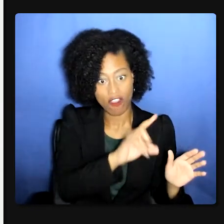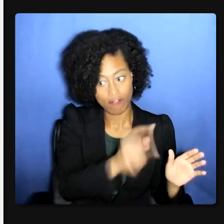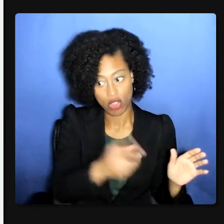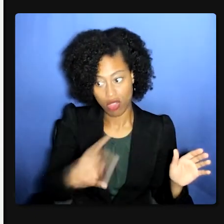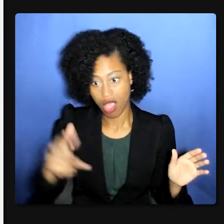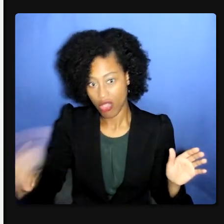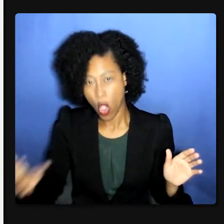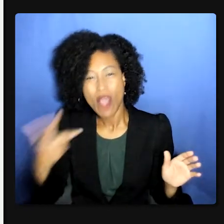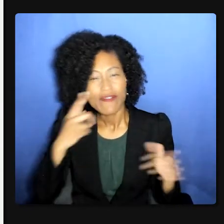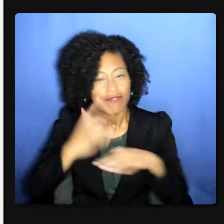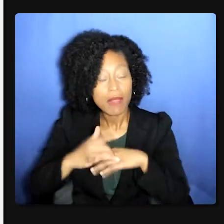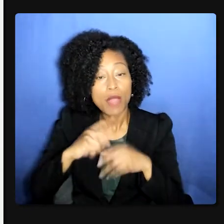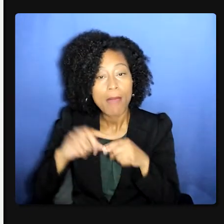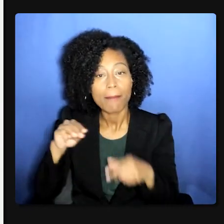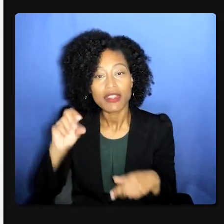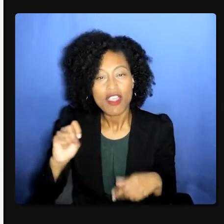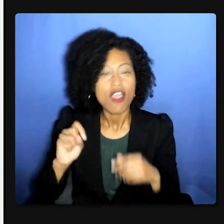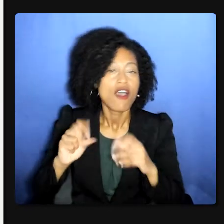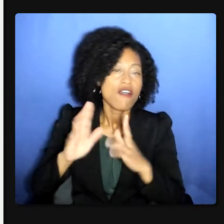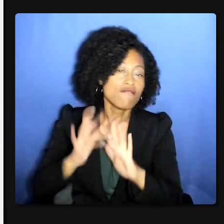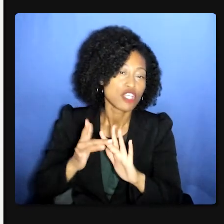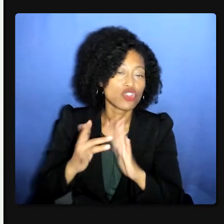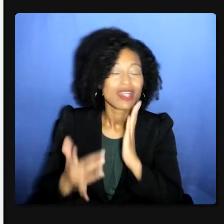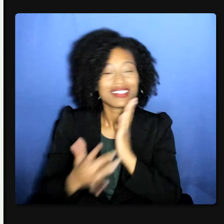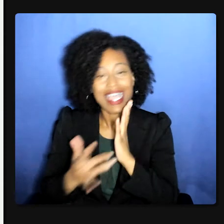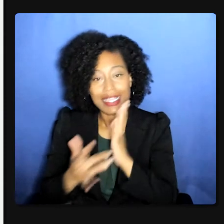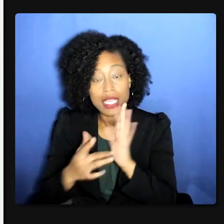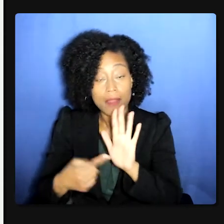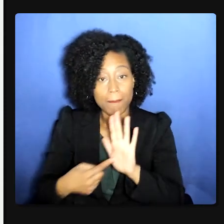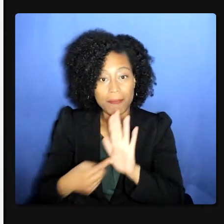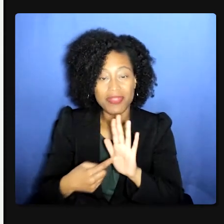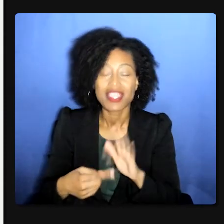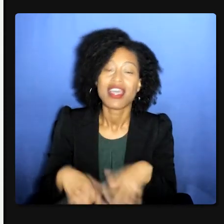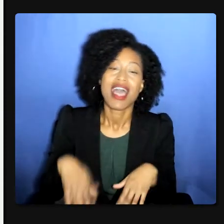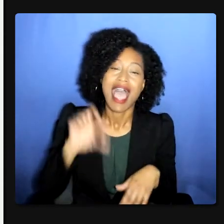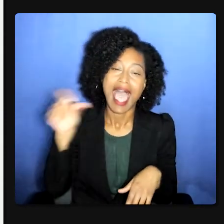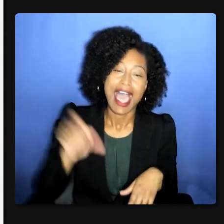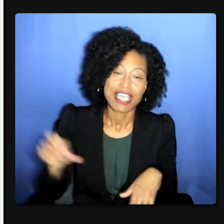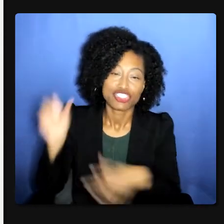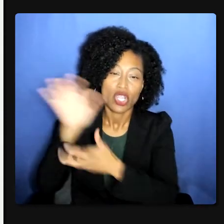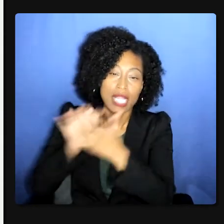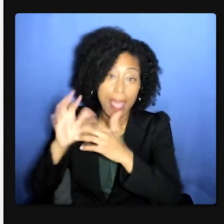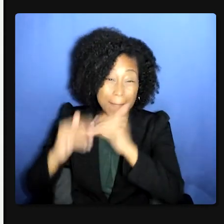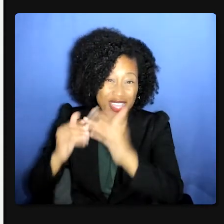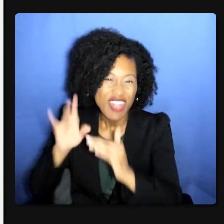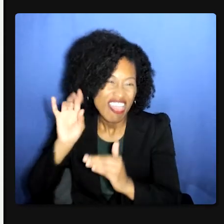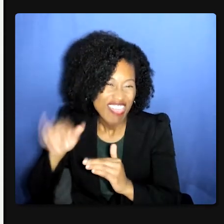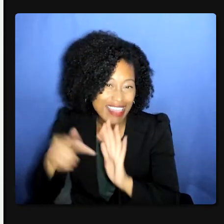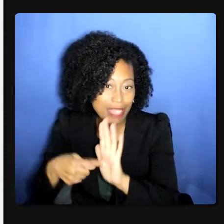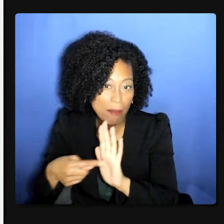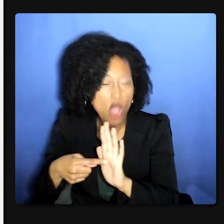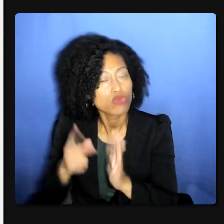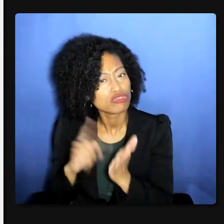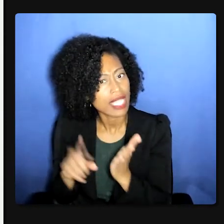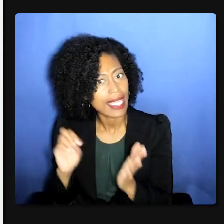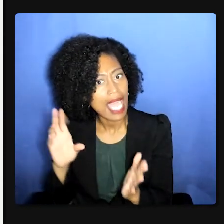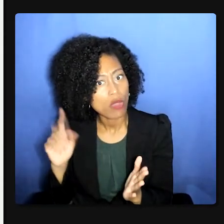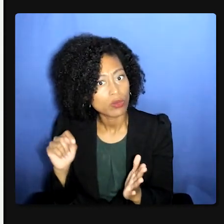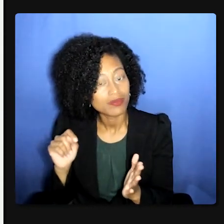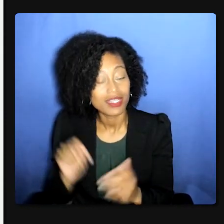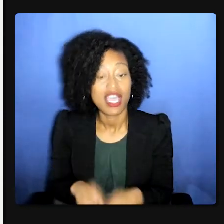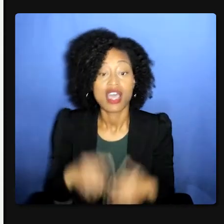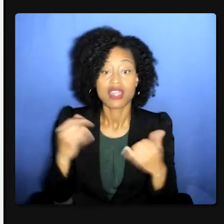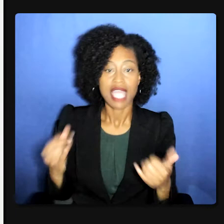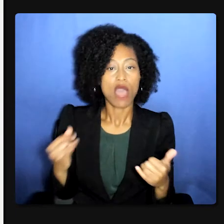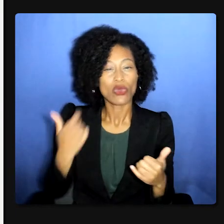please take a look at Microsoft's Virtual Tech Demo Station for a video called Azure Cloud Builds. Okay, so let's delve into the